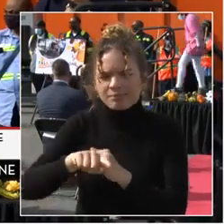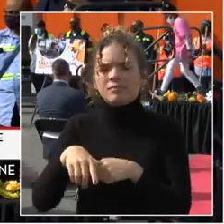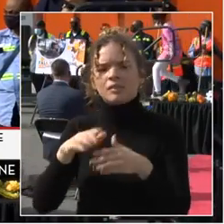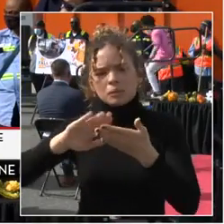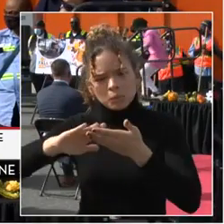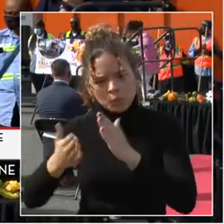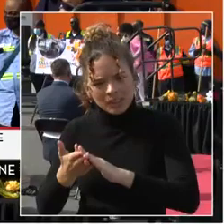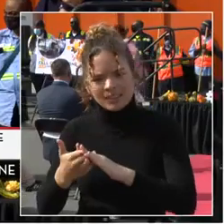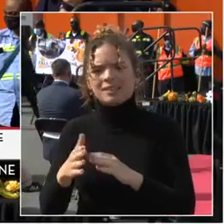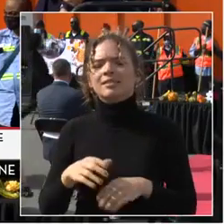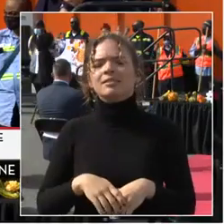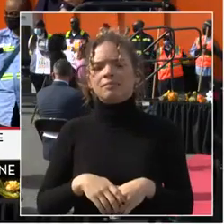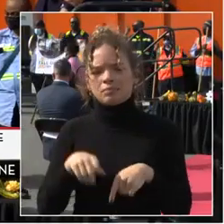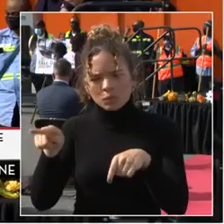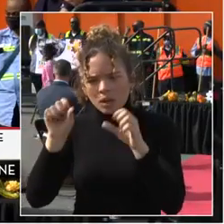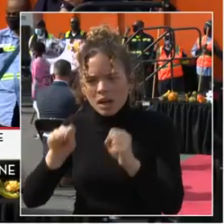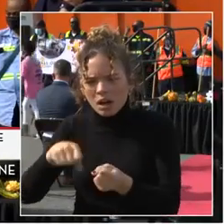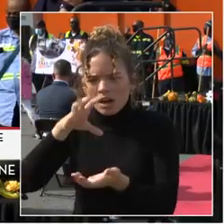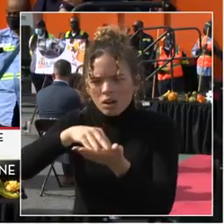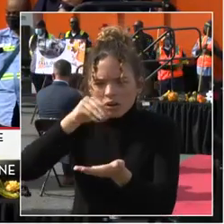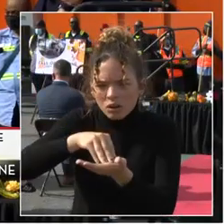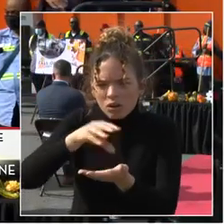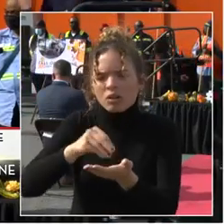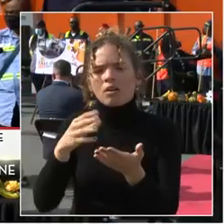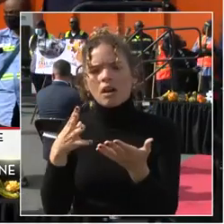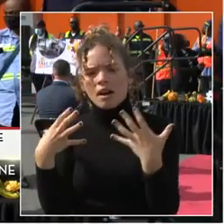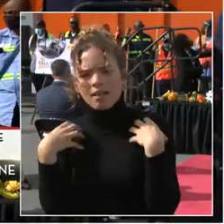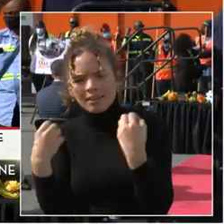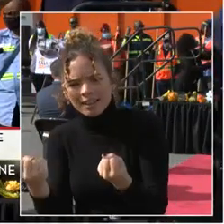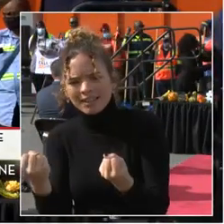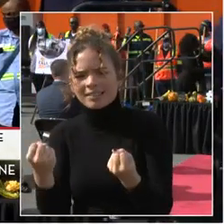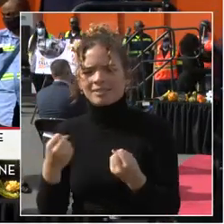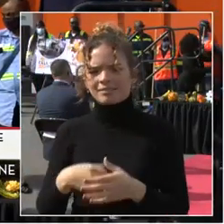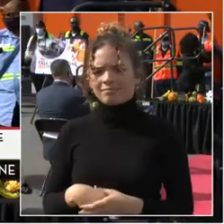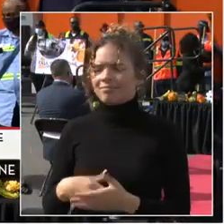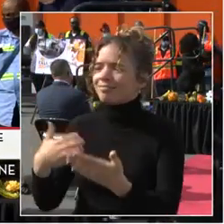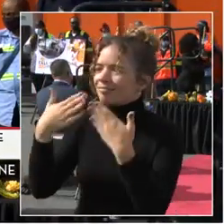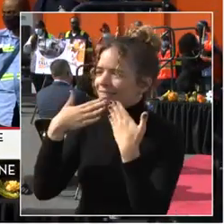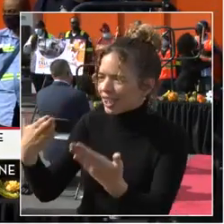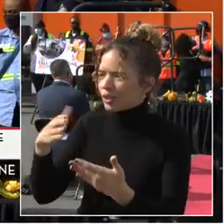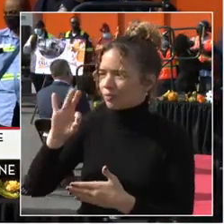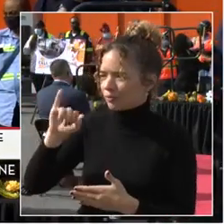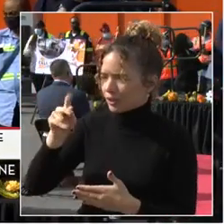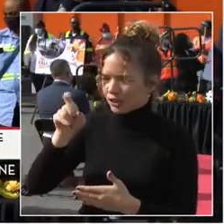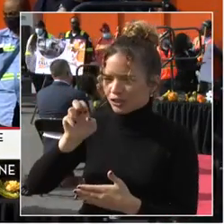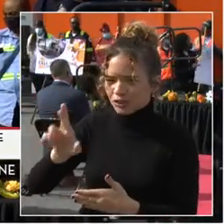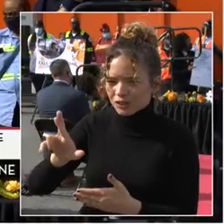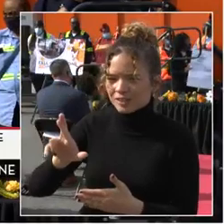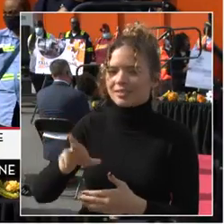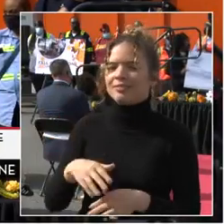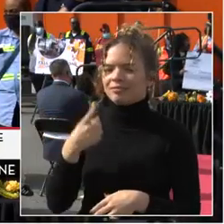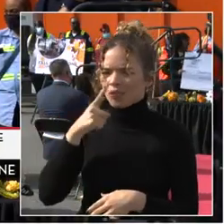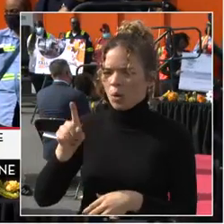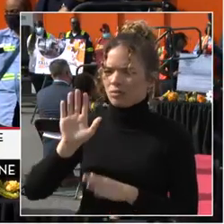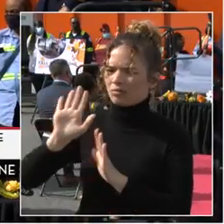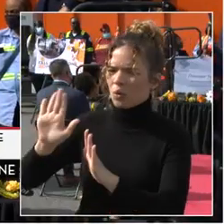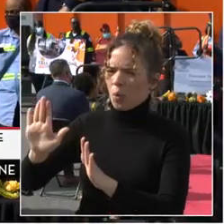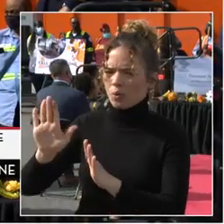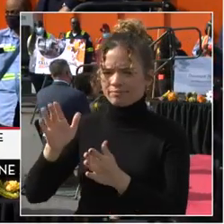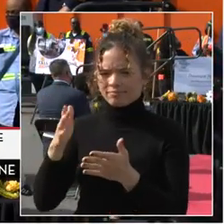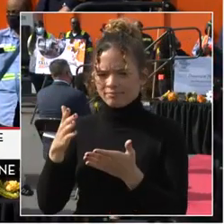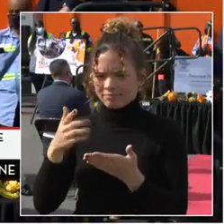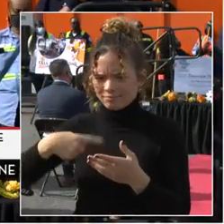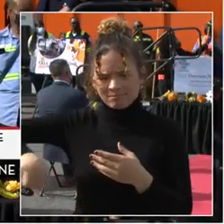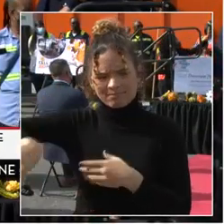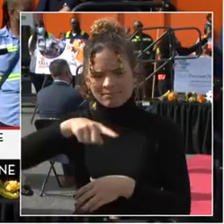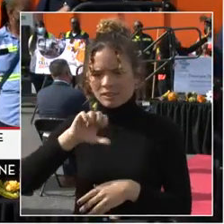heal. So I want to thank Ms. Foster for the incredible impact that she has had on Friendship, her students, and